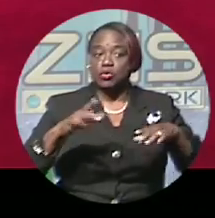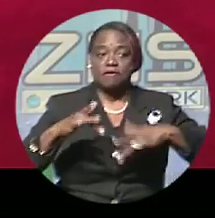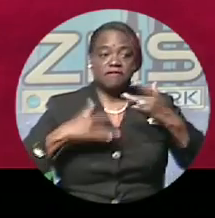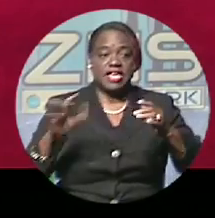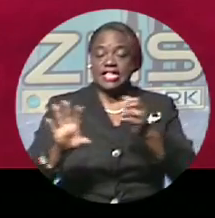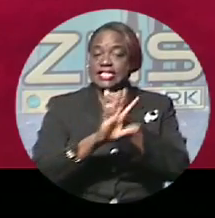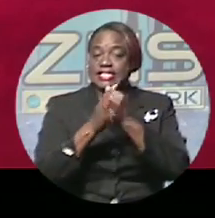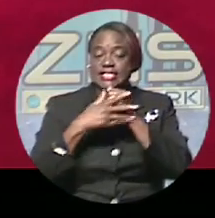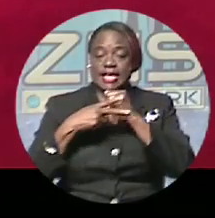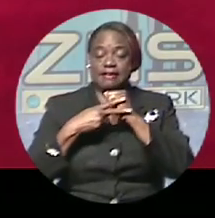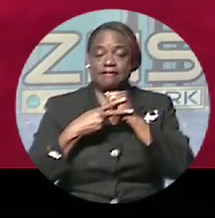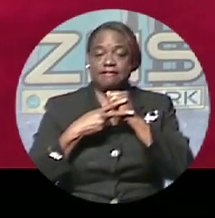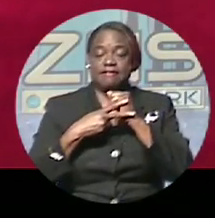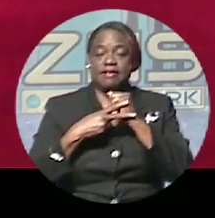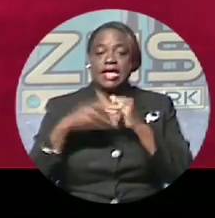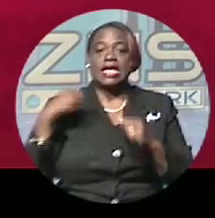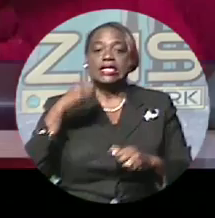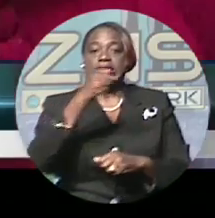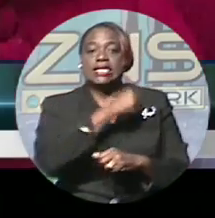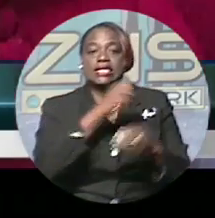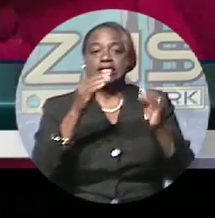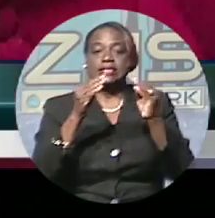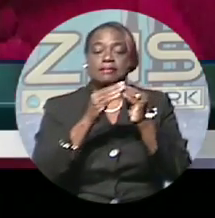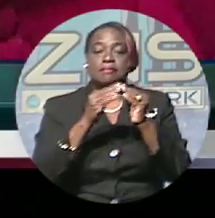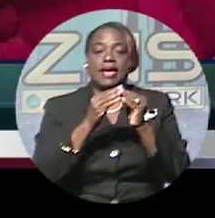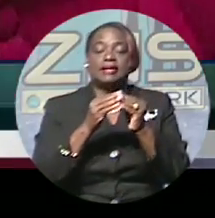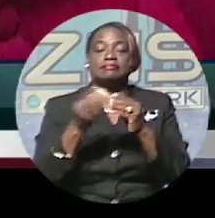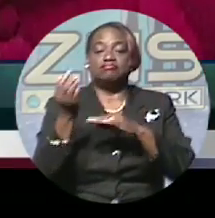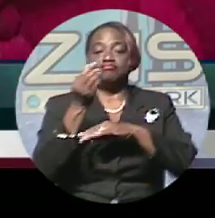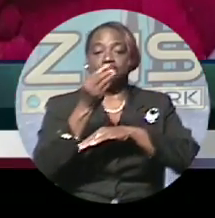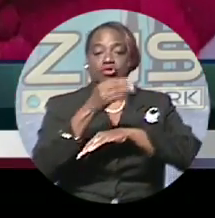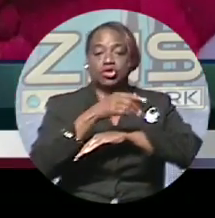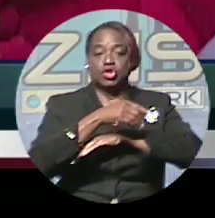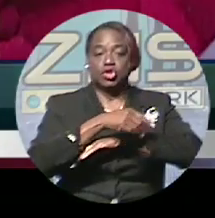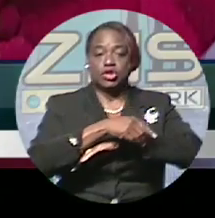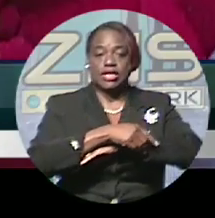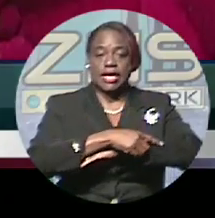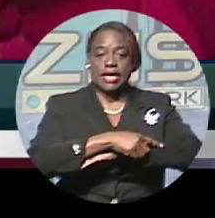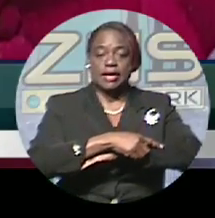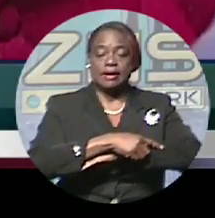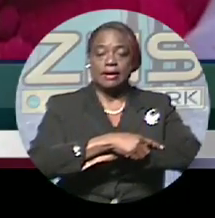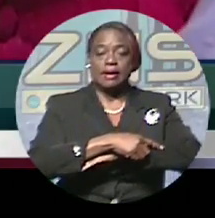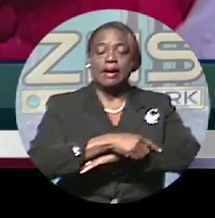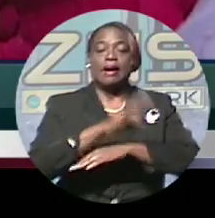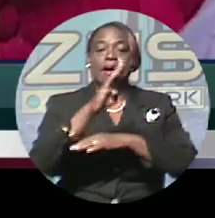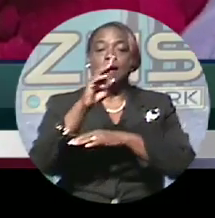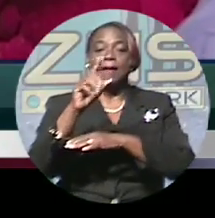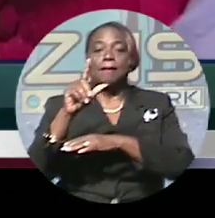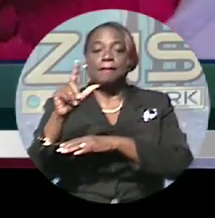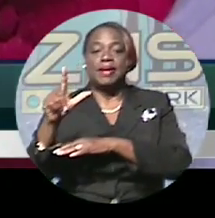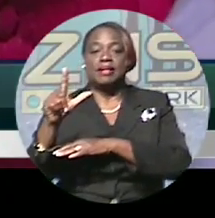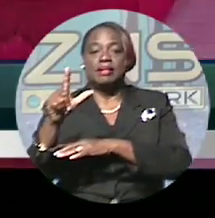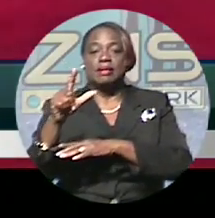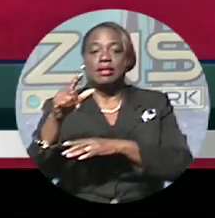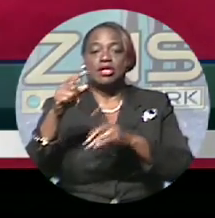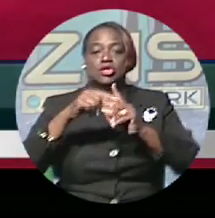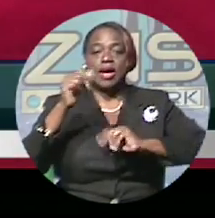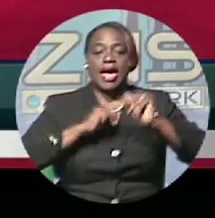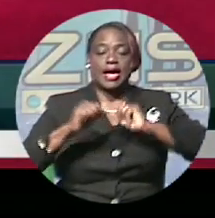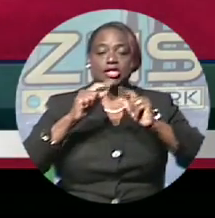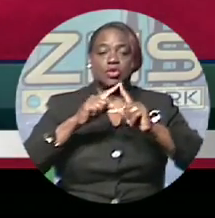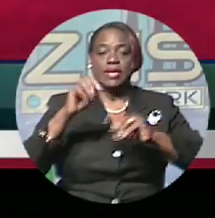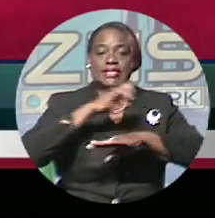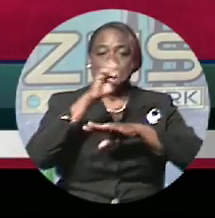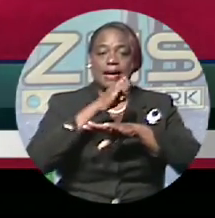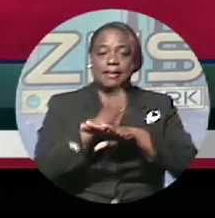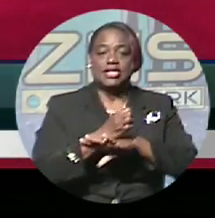Senators also met today. They had the second reading of a bill amending the Electricity Act and a bill for an act to establish a tripartite